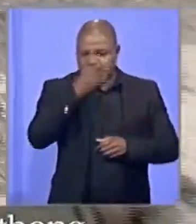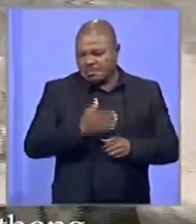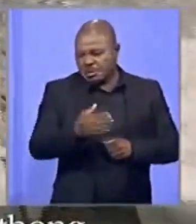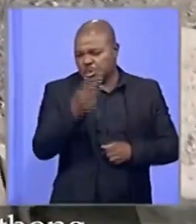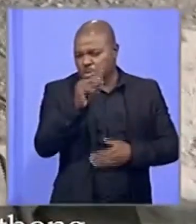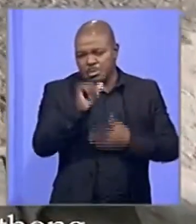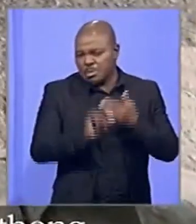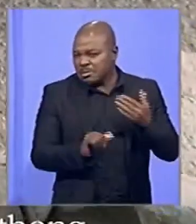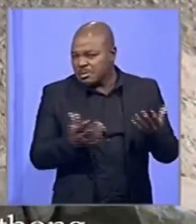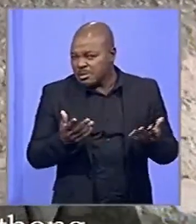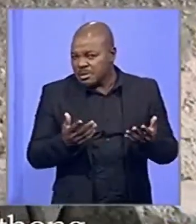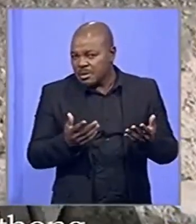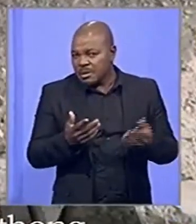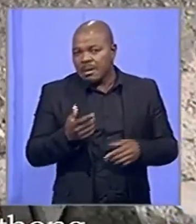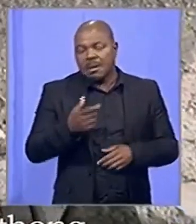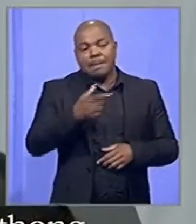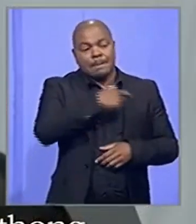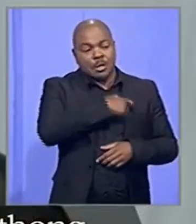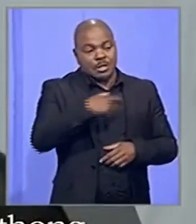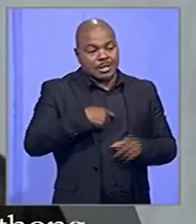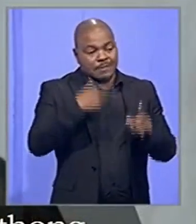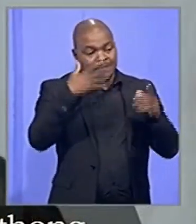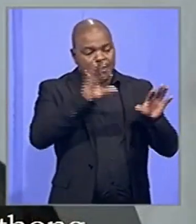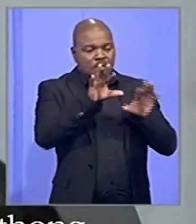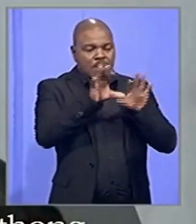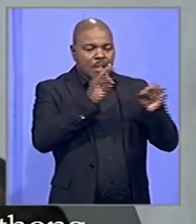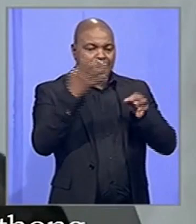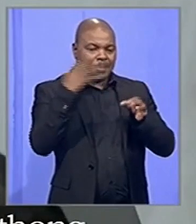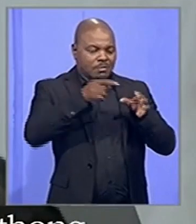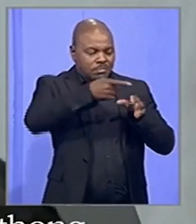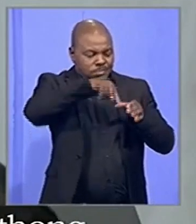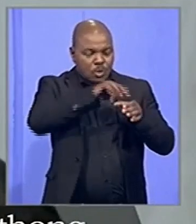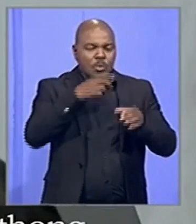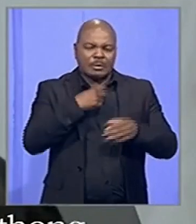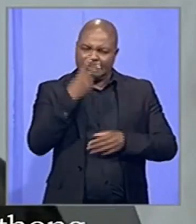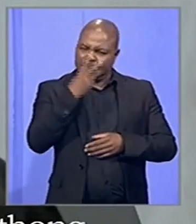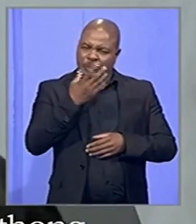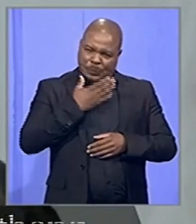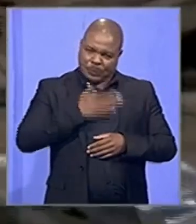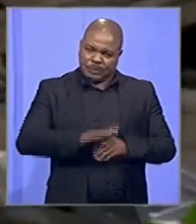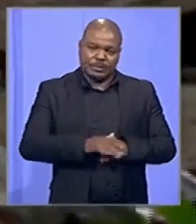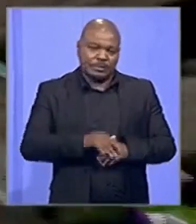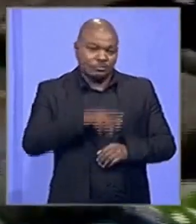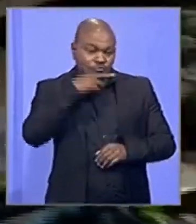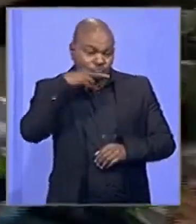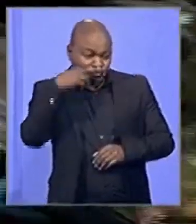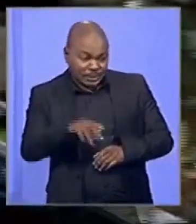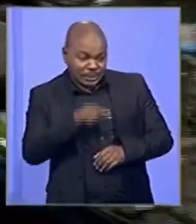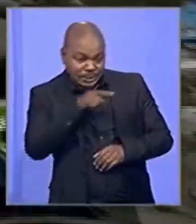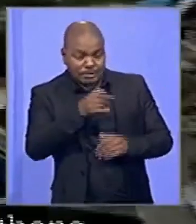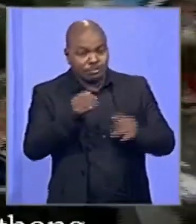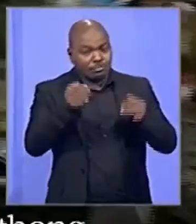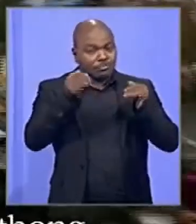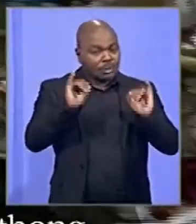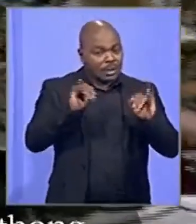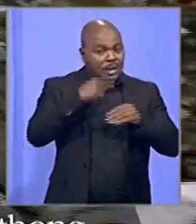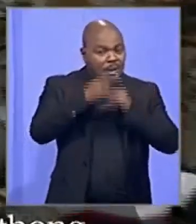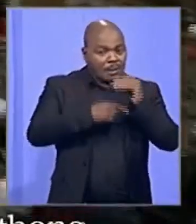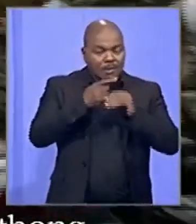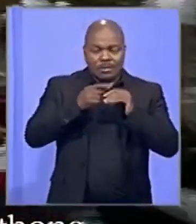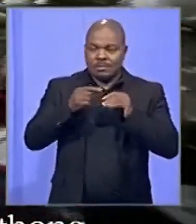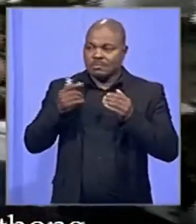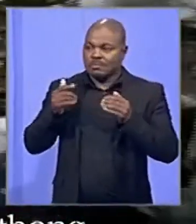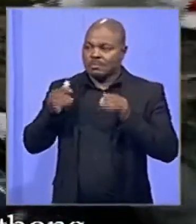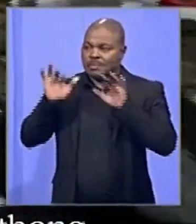months, after the president elected his cabinet, we will see if they really are serious about delivering